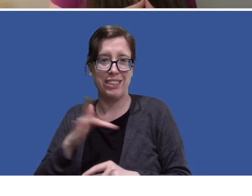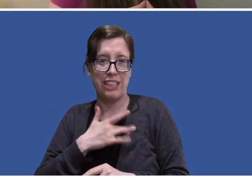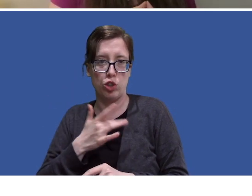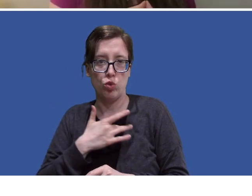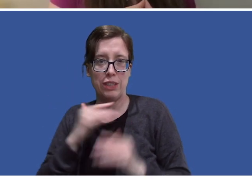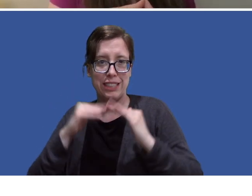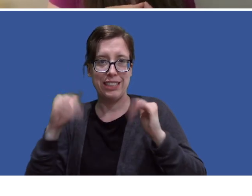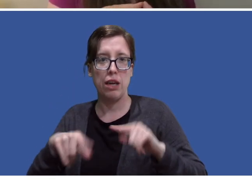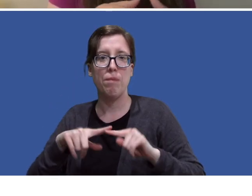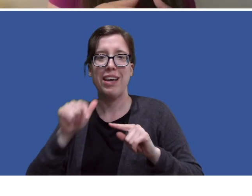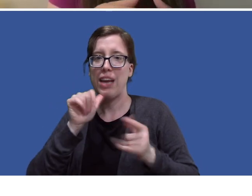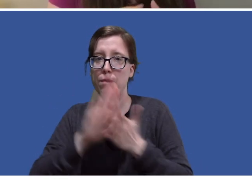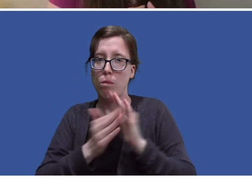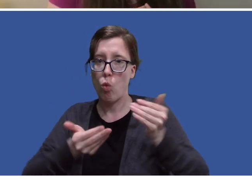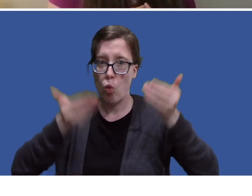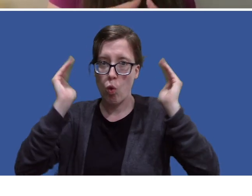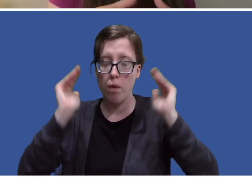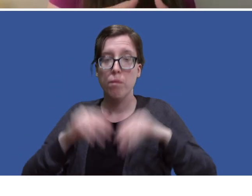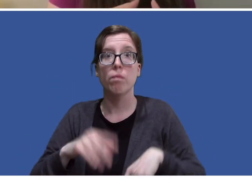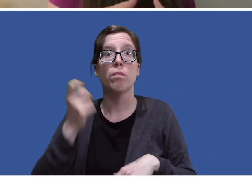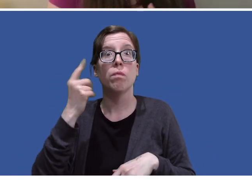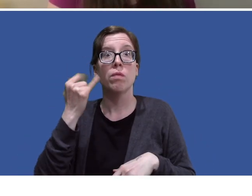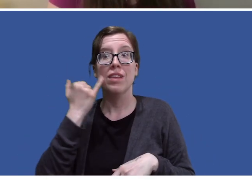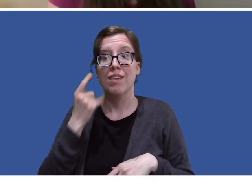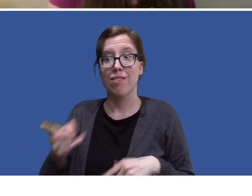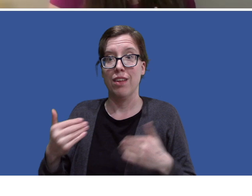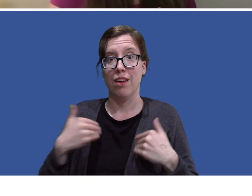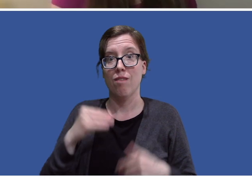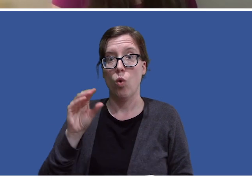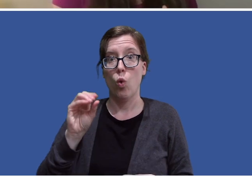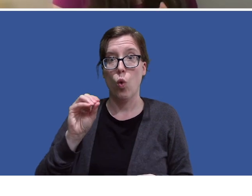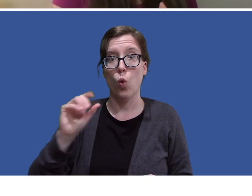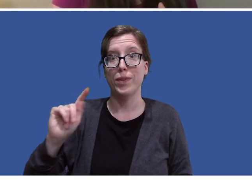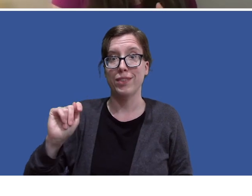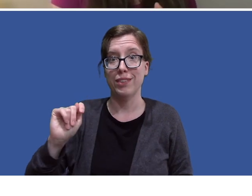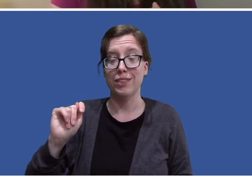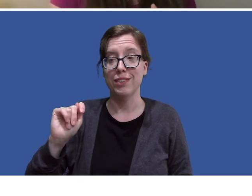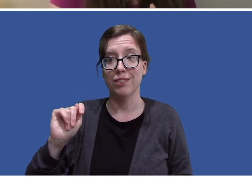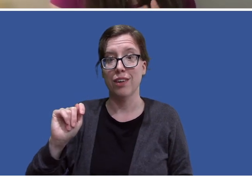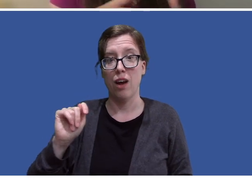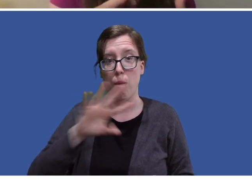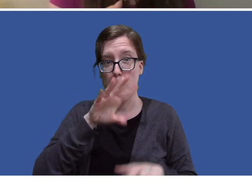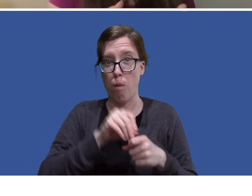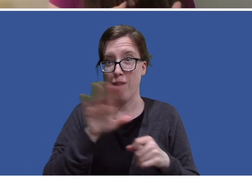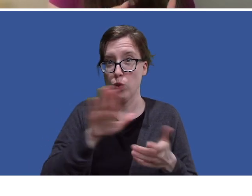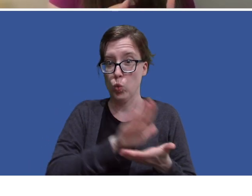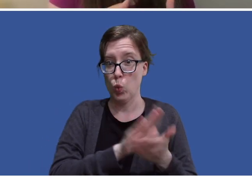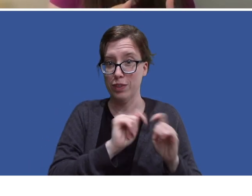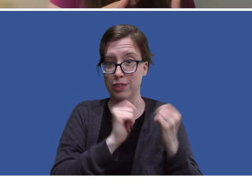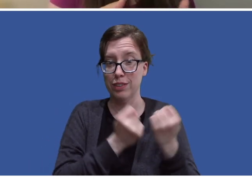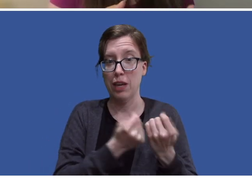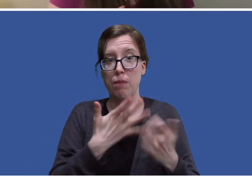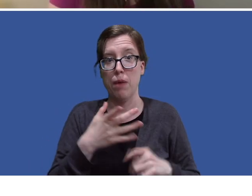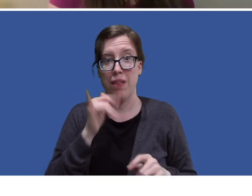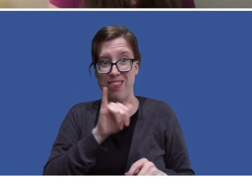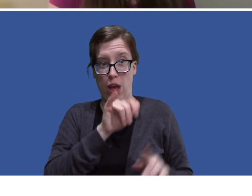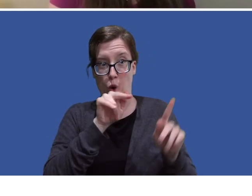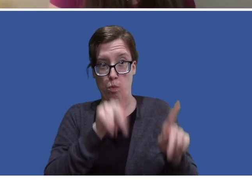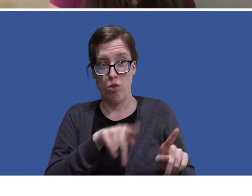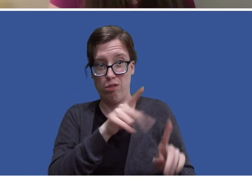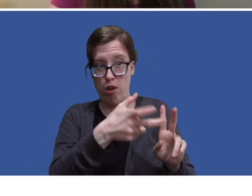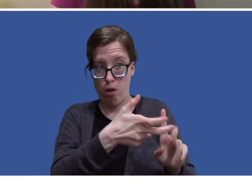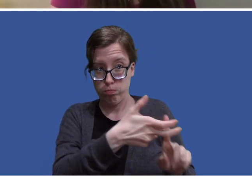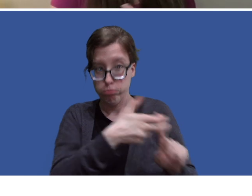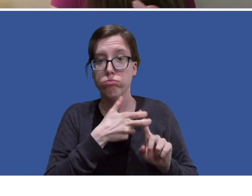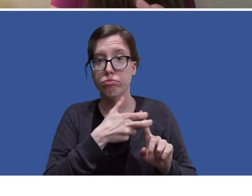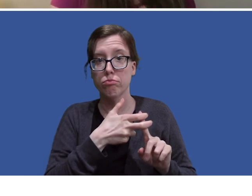their team, that person may be a really great resource for you to consult with and to discuss how you